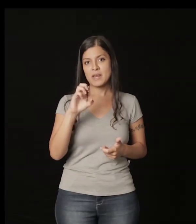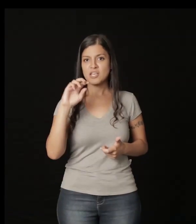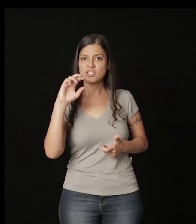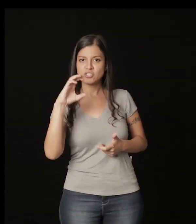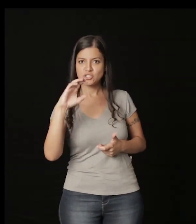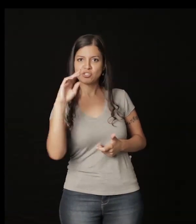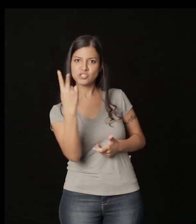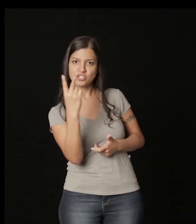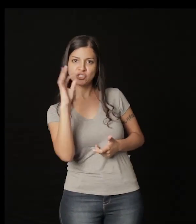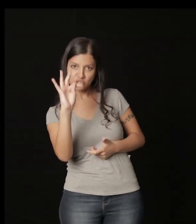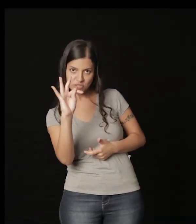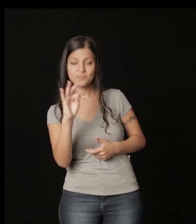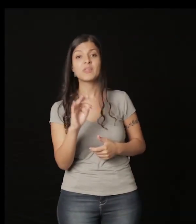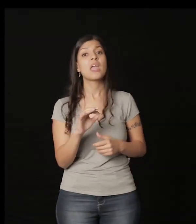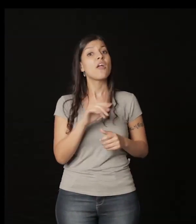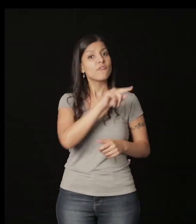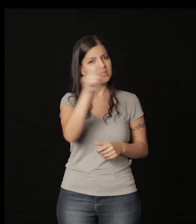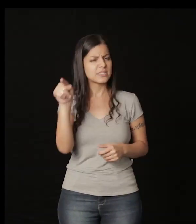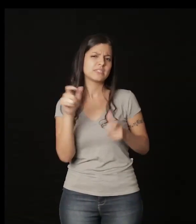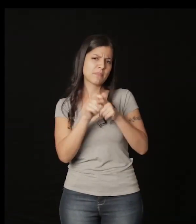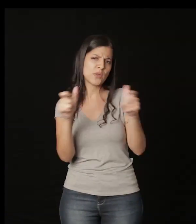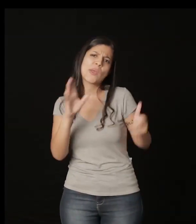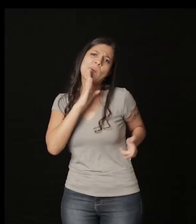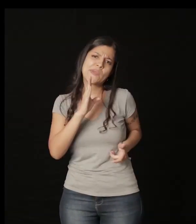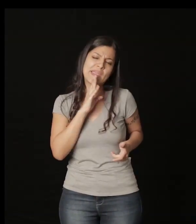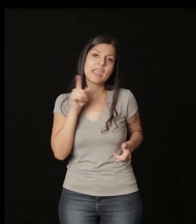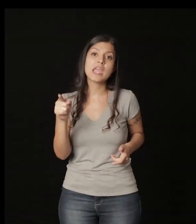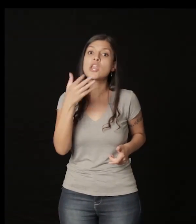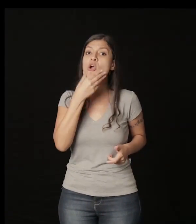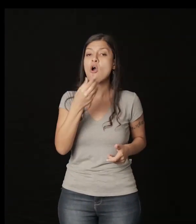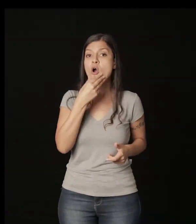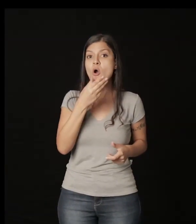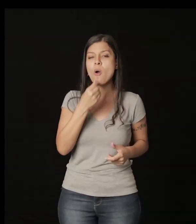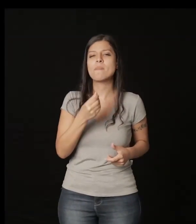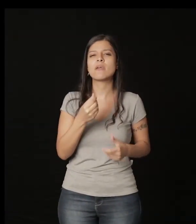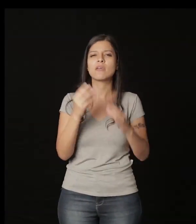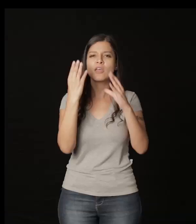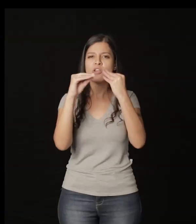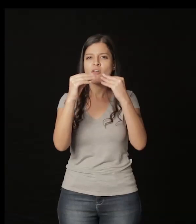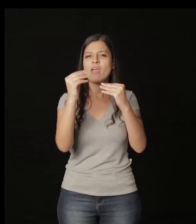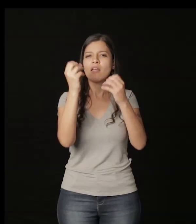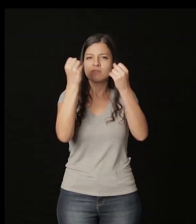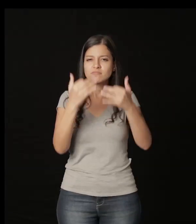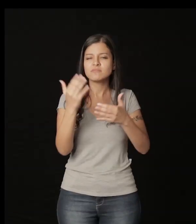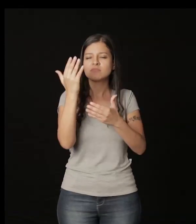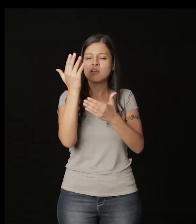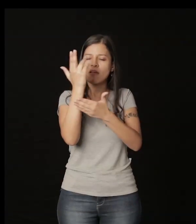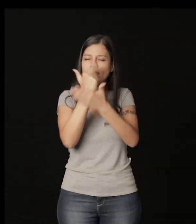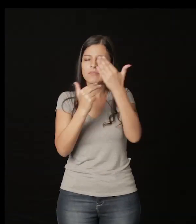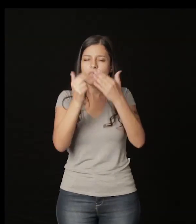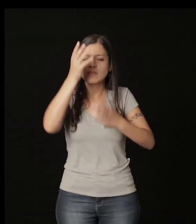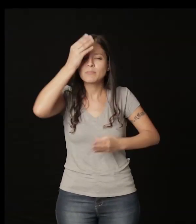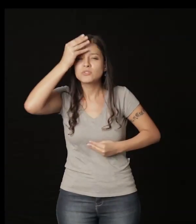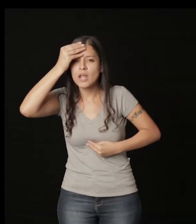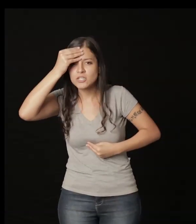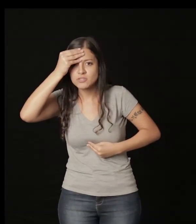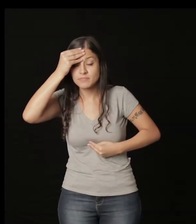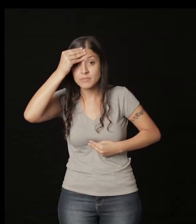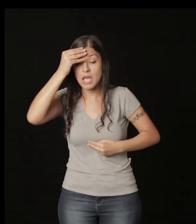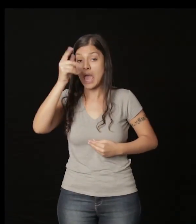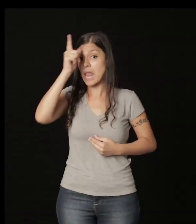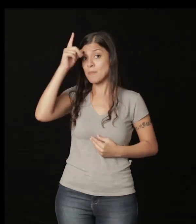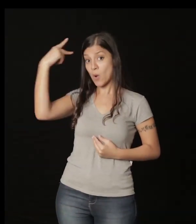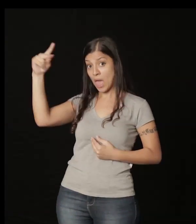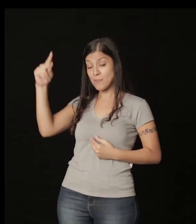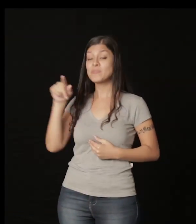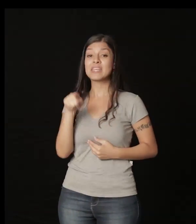Bertolt Brecht, who's obviously, many of you will know, was a German playwright, who was very interested in